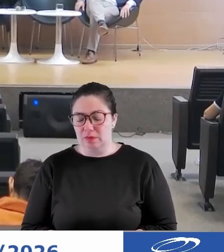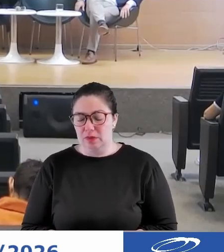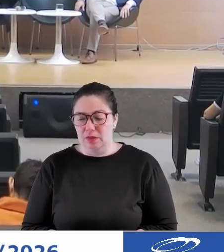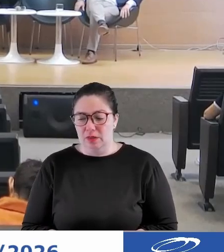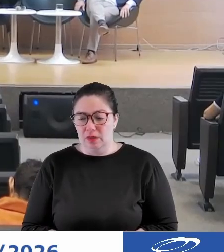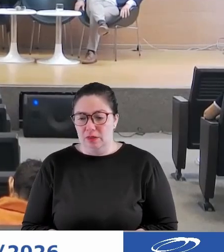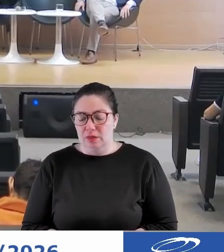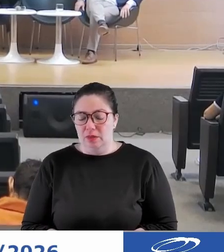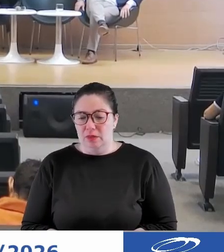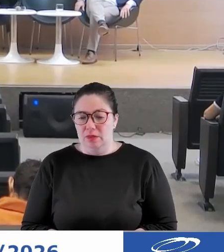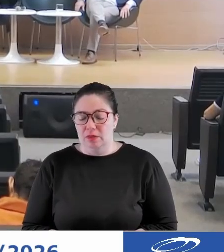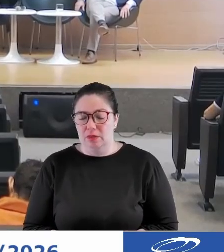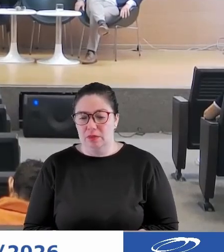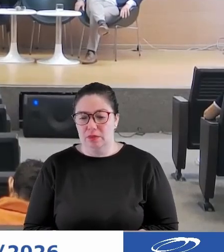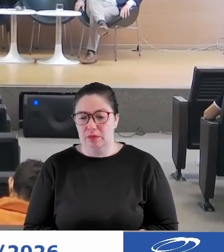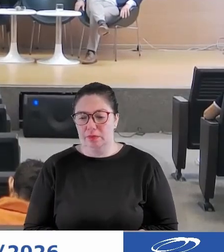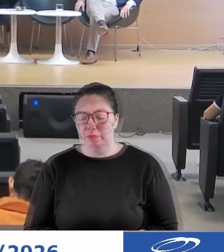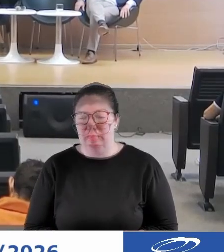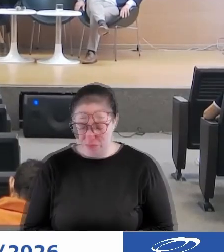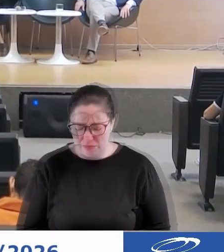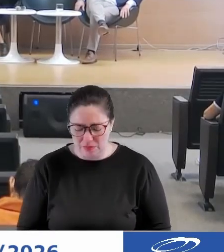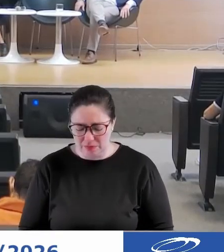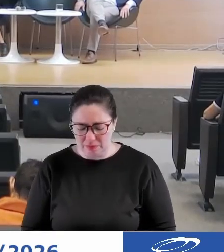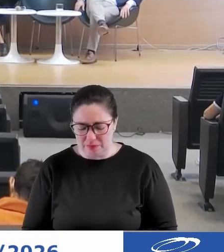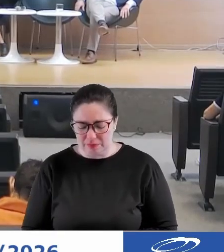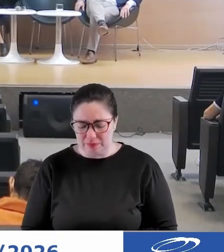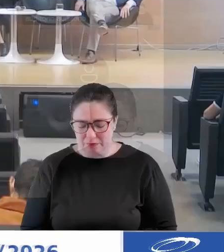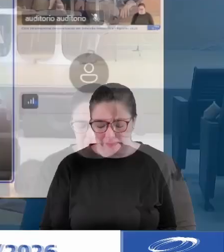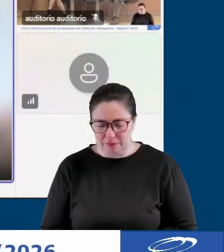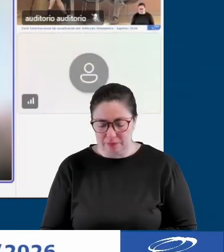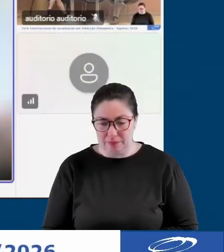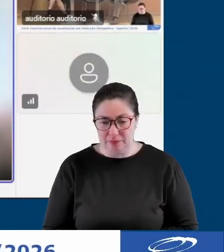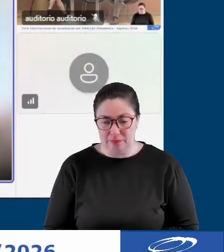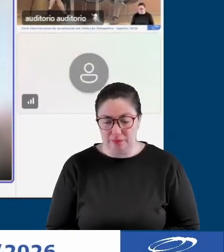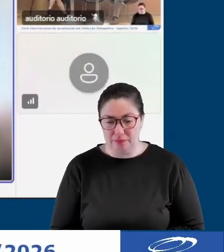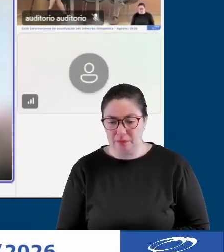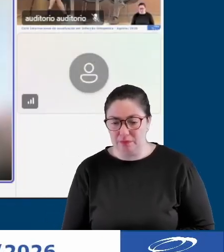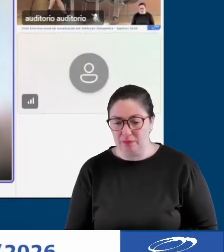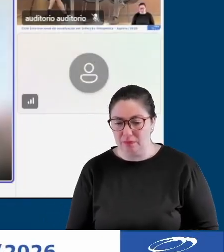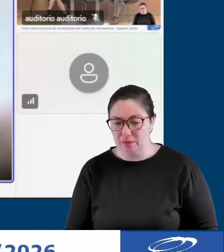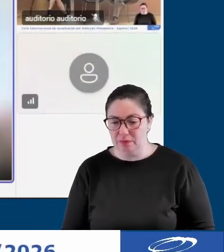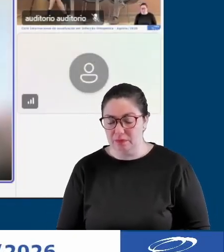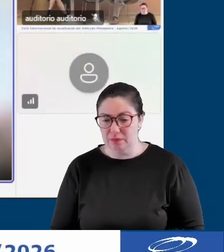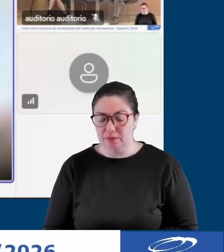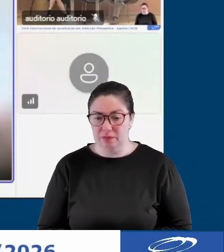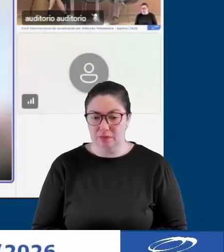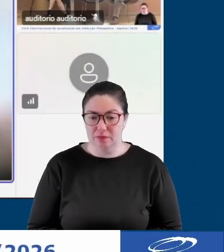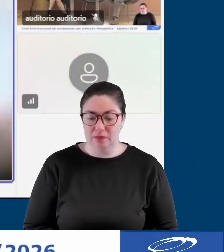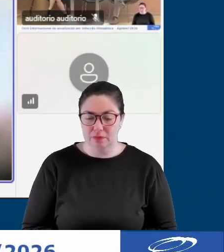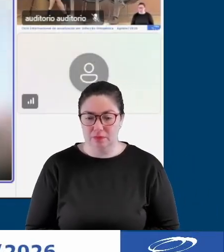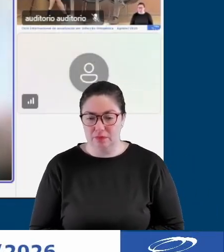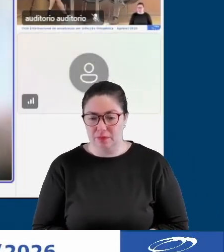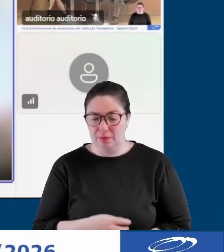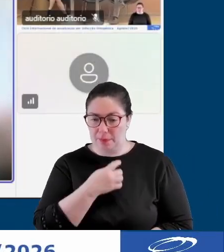comparing topical versus systemic therapy? Thank you for the question. Yes, we have. I wasn't able to cover